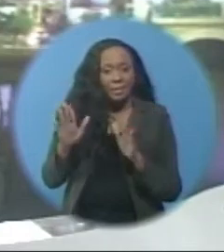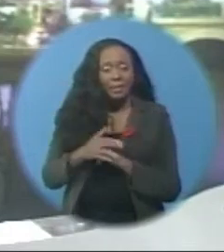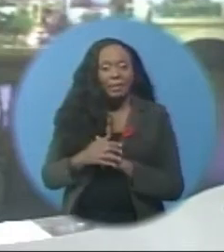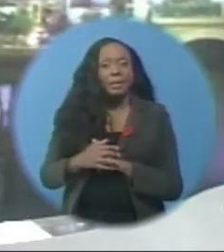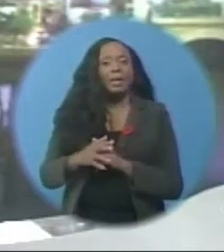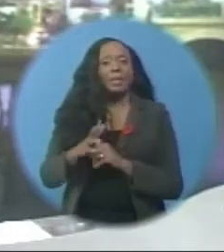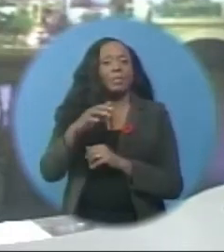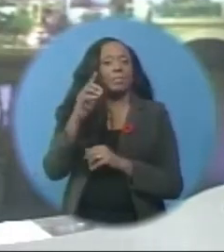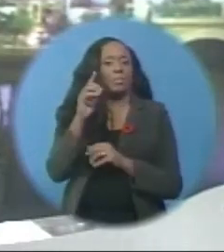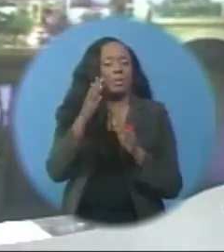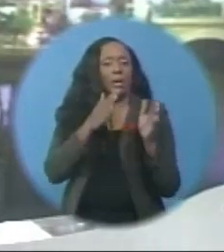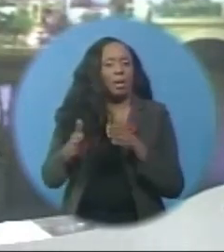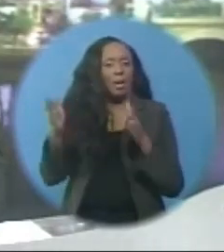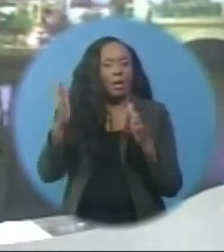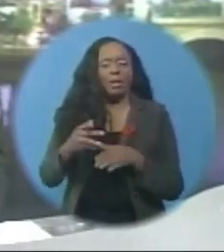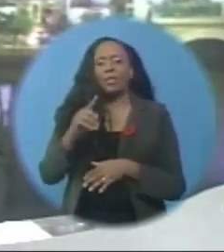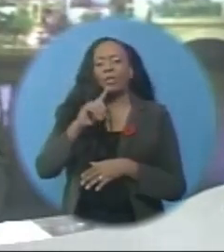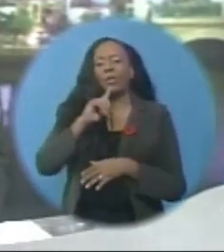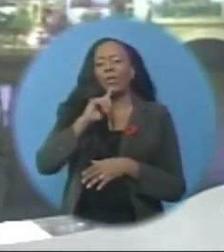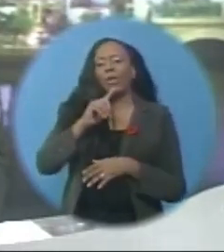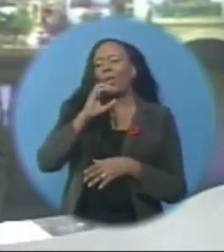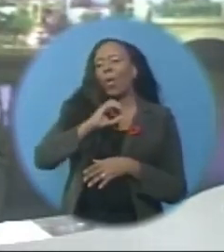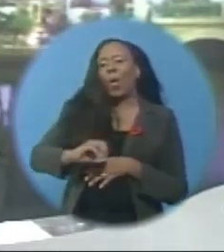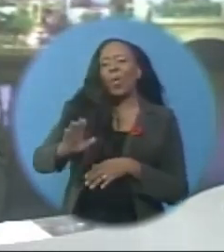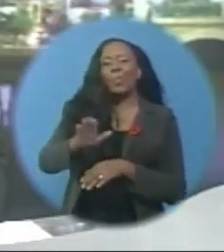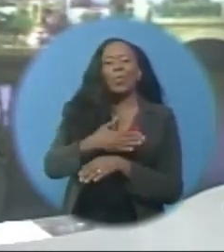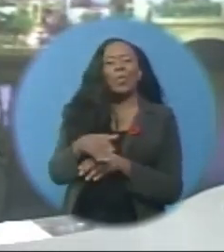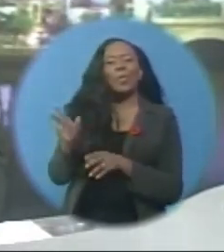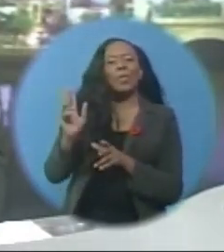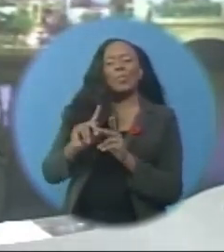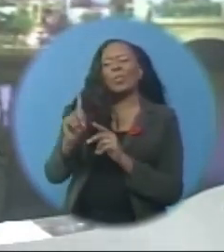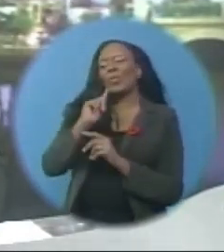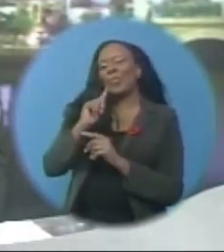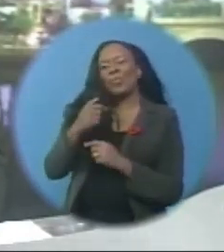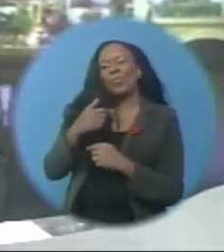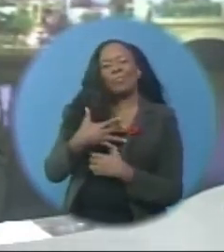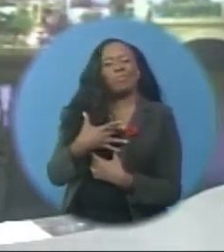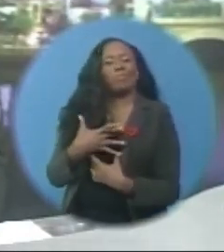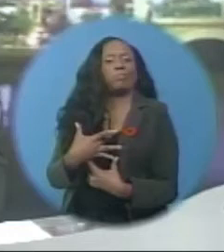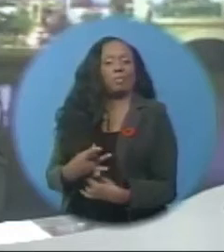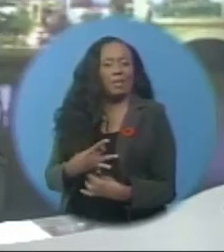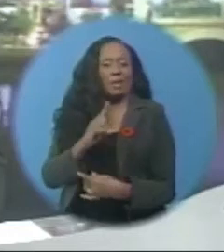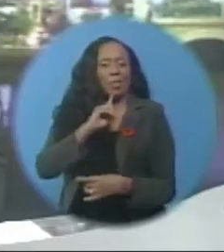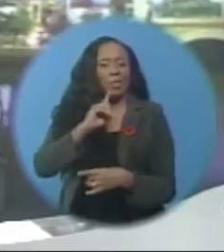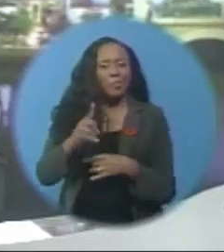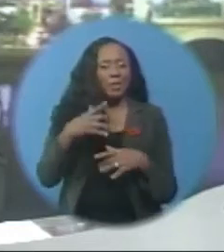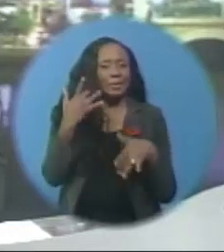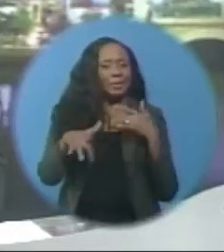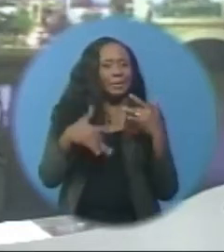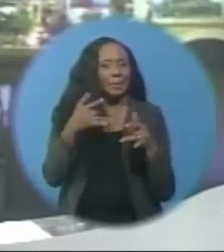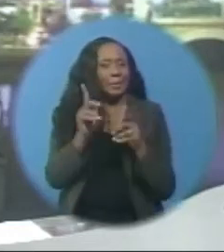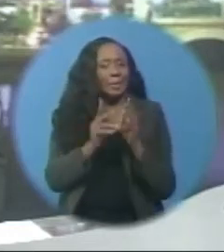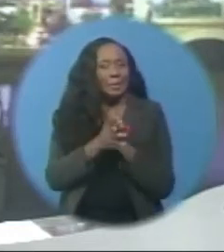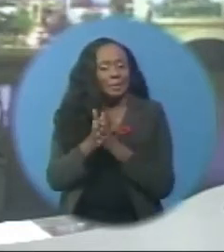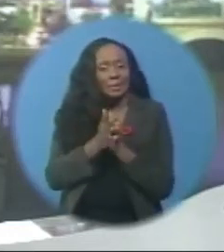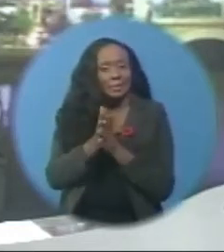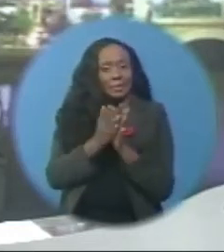Organizer Terry Toyan Bino says the older music has really made a comeback and the event is generating some